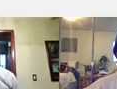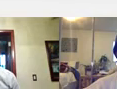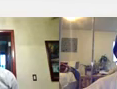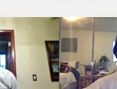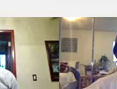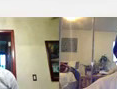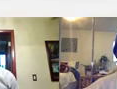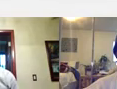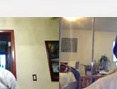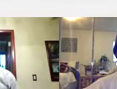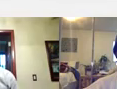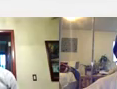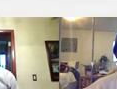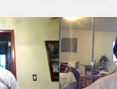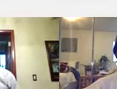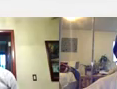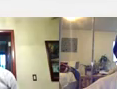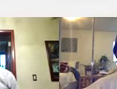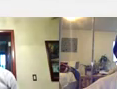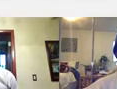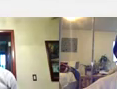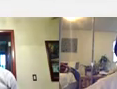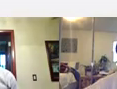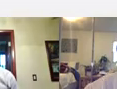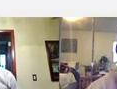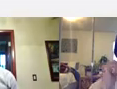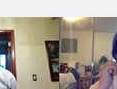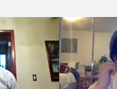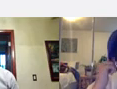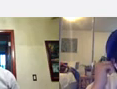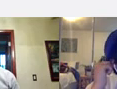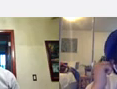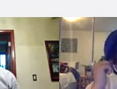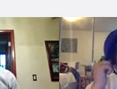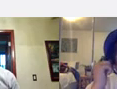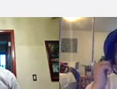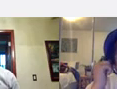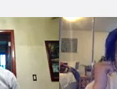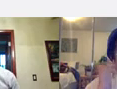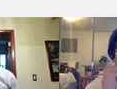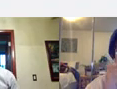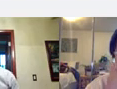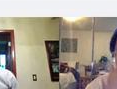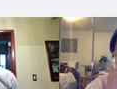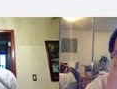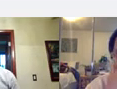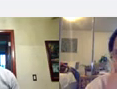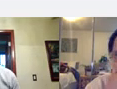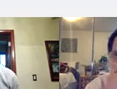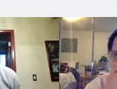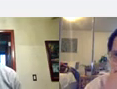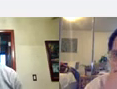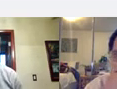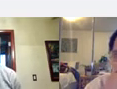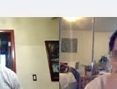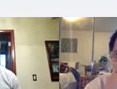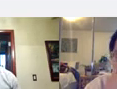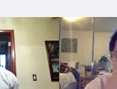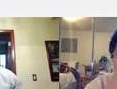being a voice or being heard, the community, neighborhoods within the city, being sort